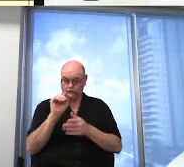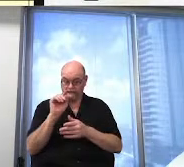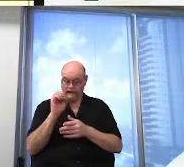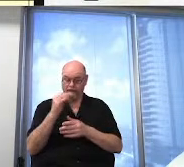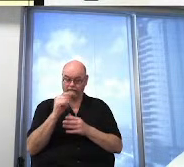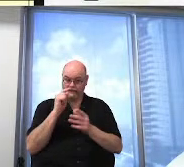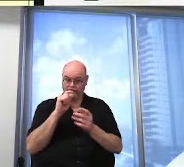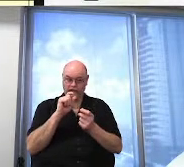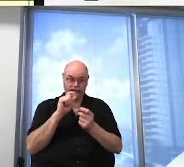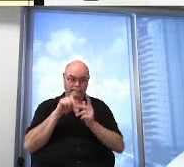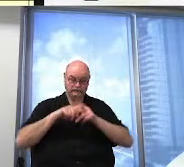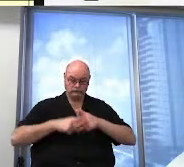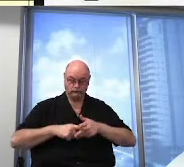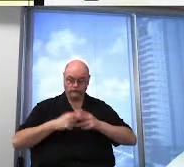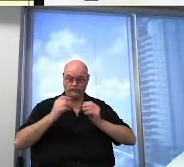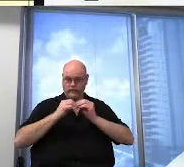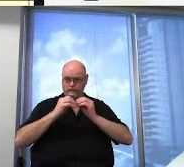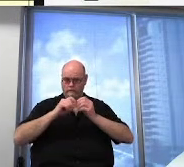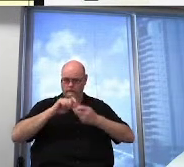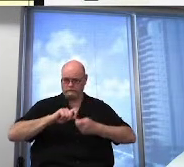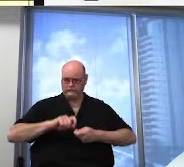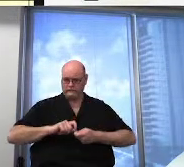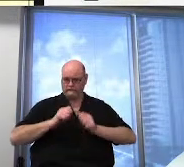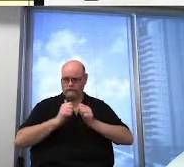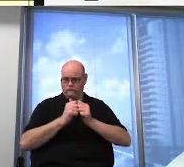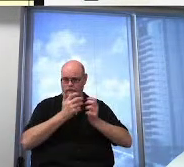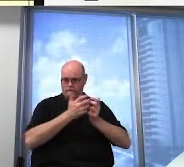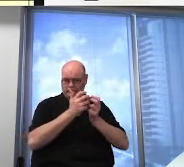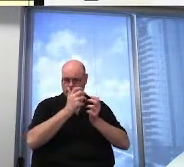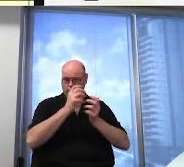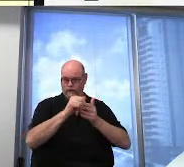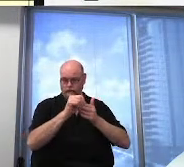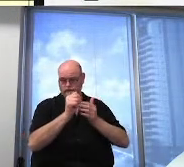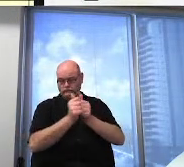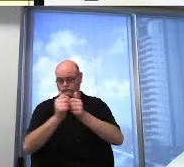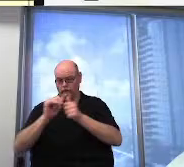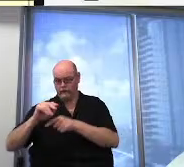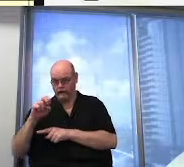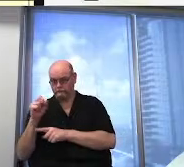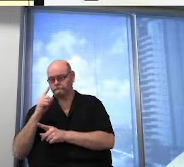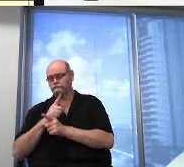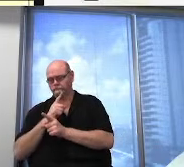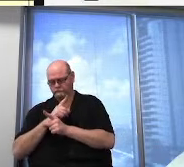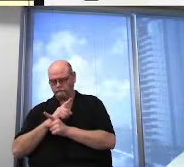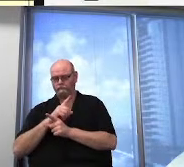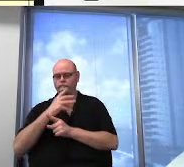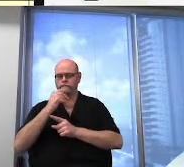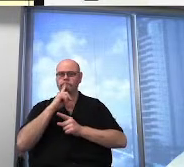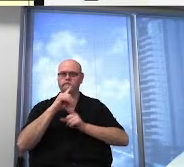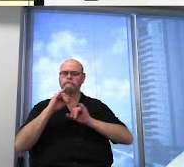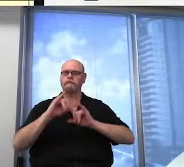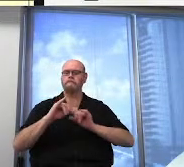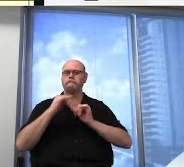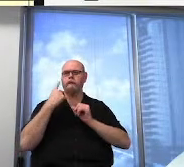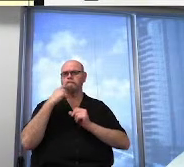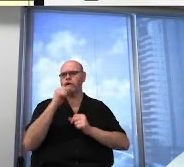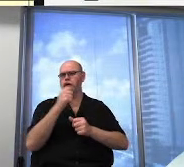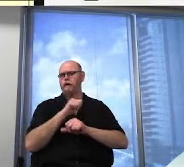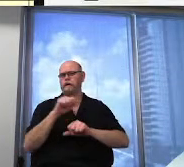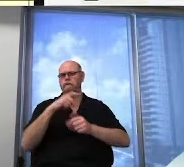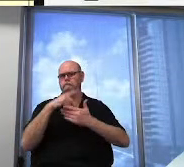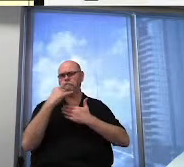date of execution, the more specific we can be to match dollars with lines. That is correct. At the same time, the same will hold true in